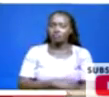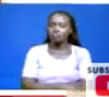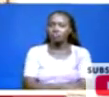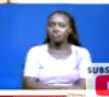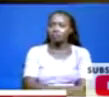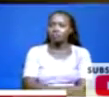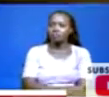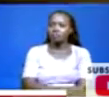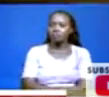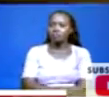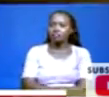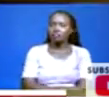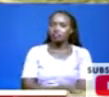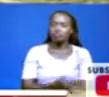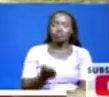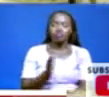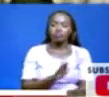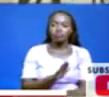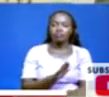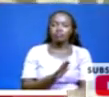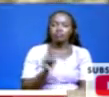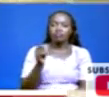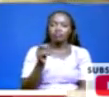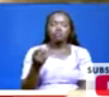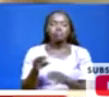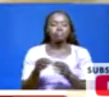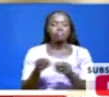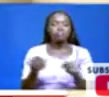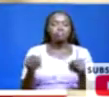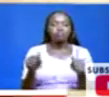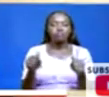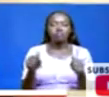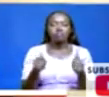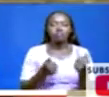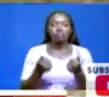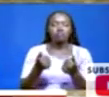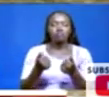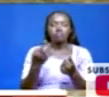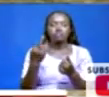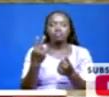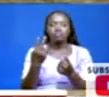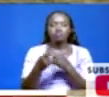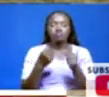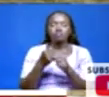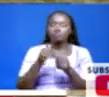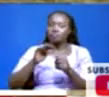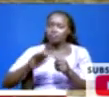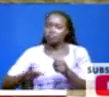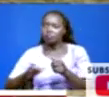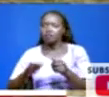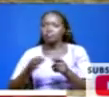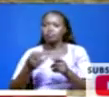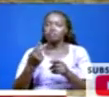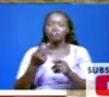Miki Biasion will be returning to the iconic Kenyan gravel as a race driver after a 32-year hiatus since retiring in the last two WRC safaris